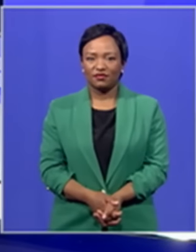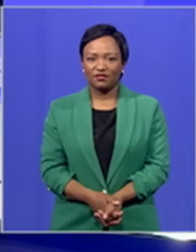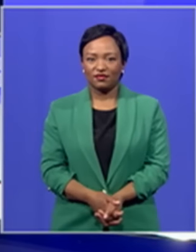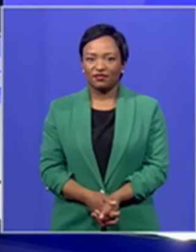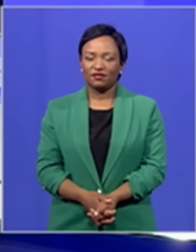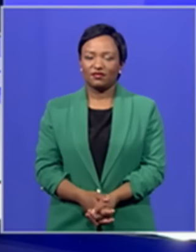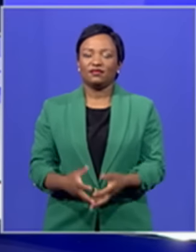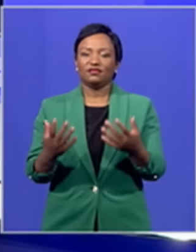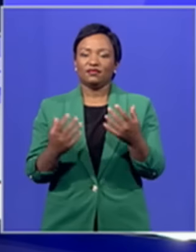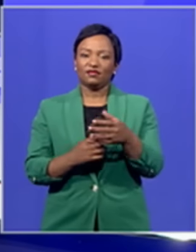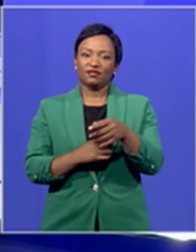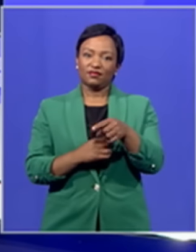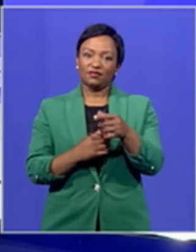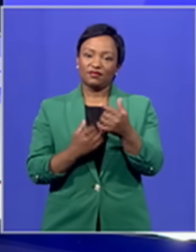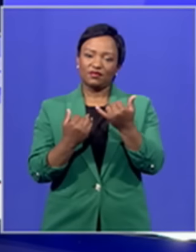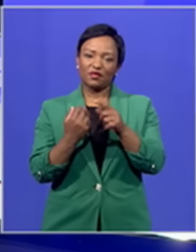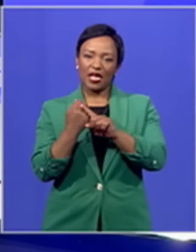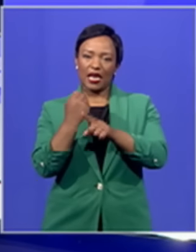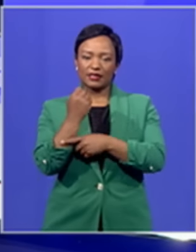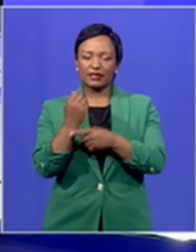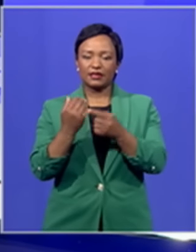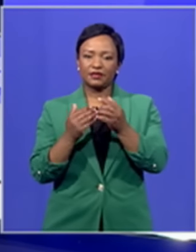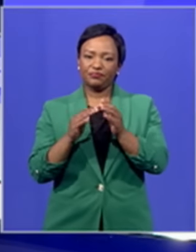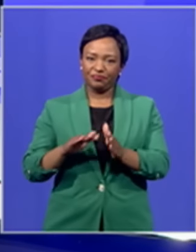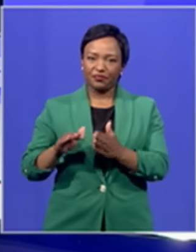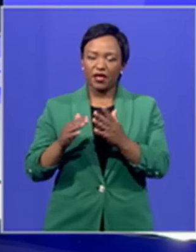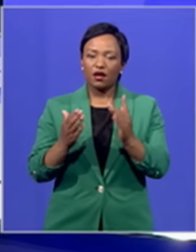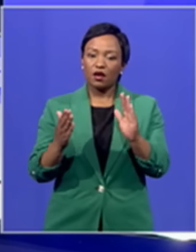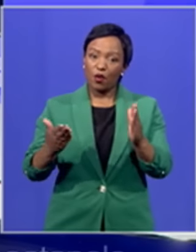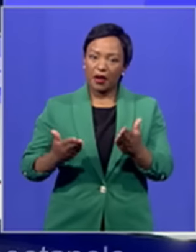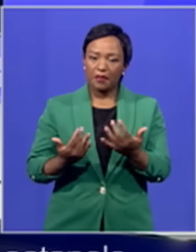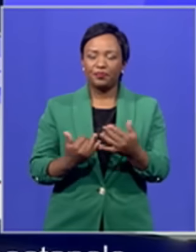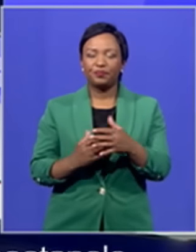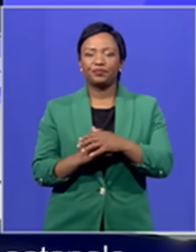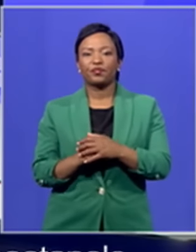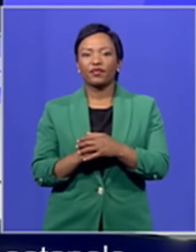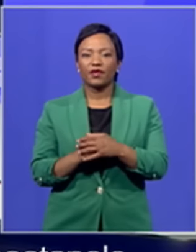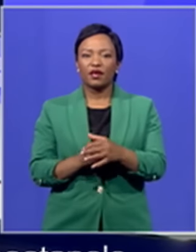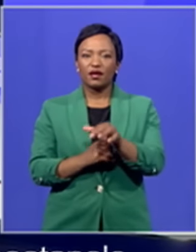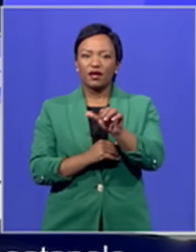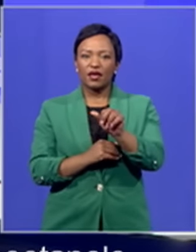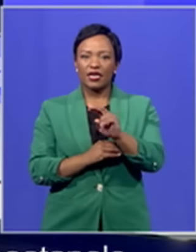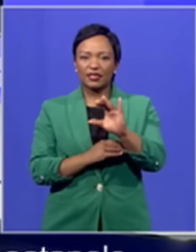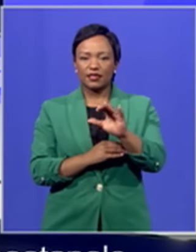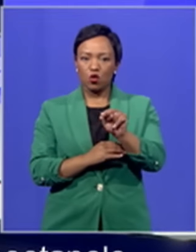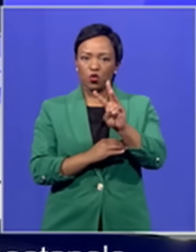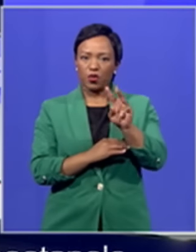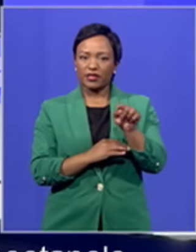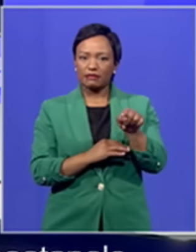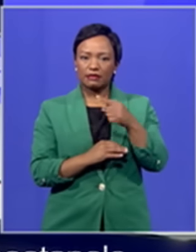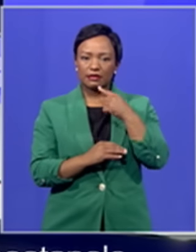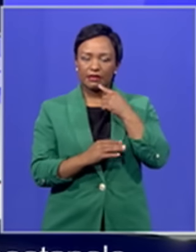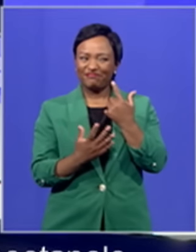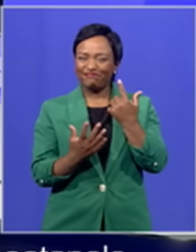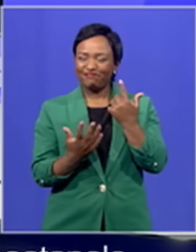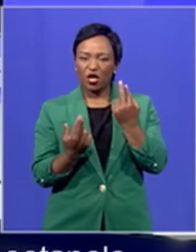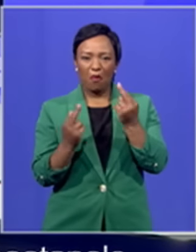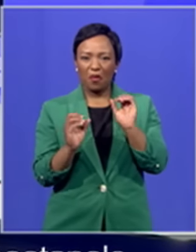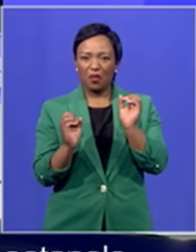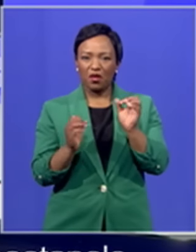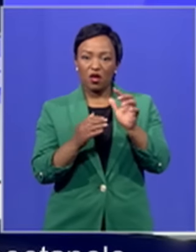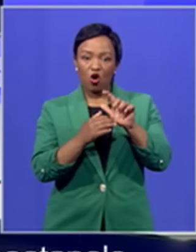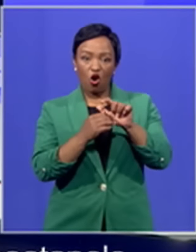Karolo ya mafelelo ya ditaba tša leleme la Sepedi re sa le amogela. ANC ka North West e re ga ena tshepo yeo e tletšego gore diconference